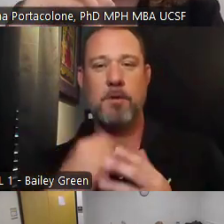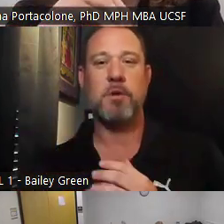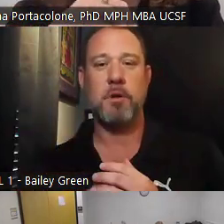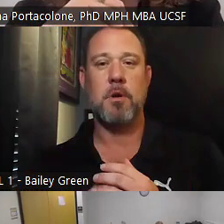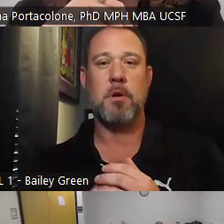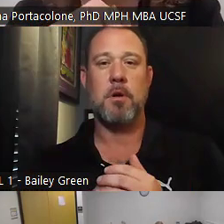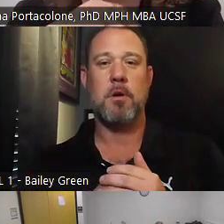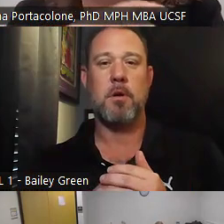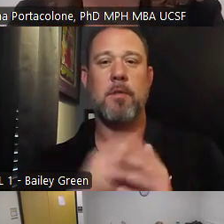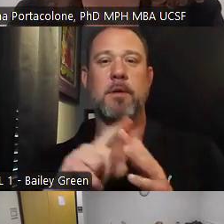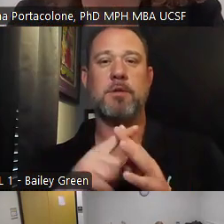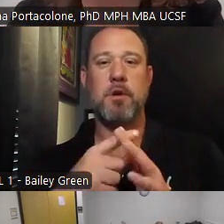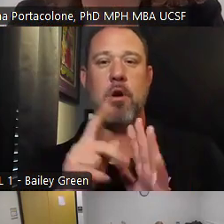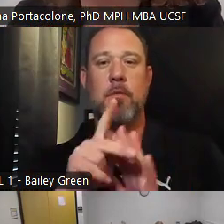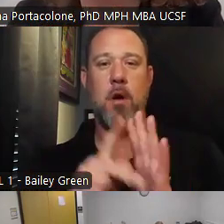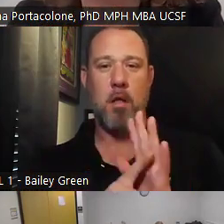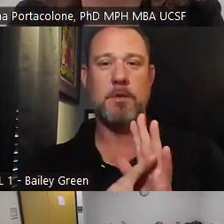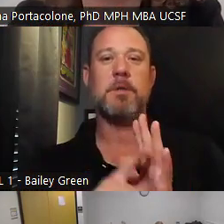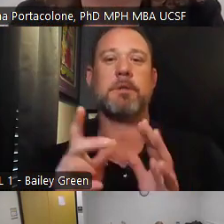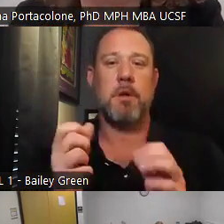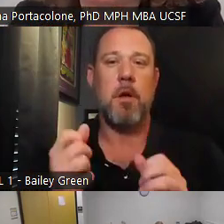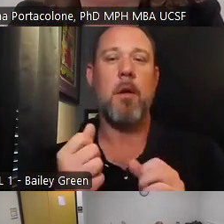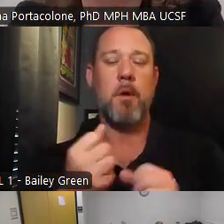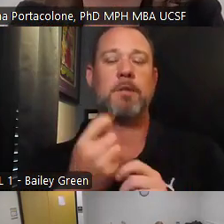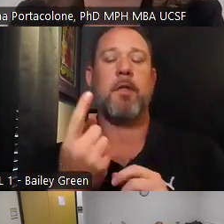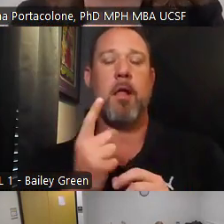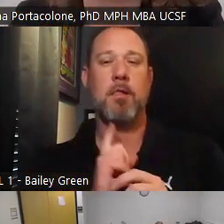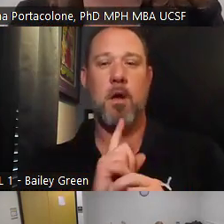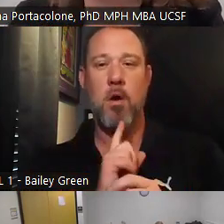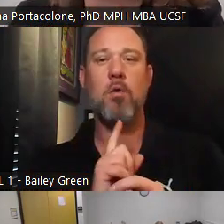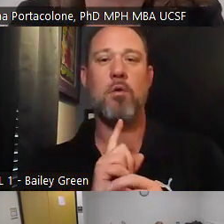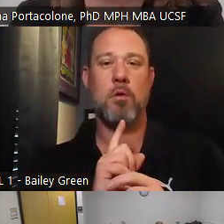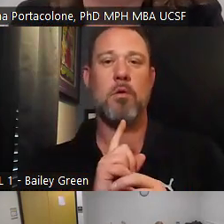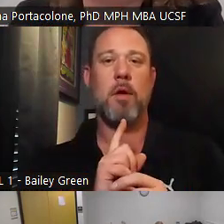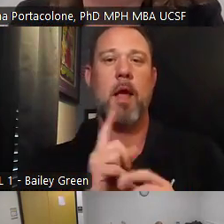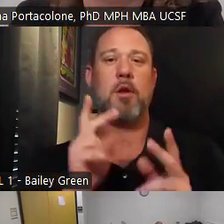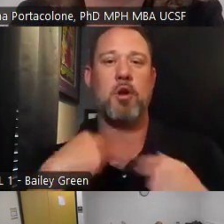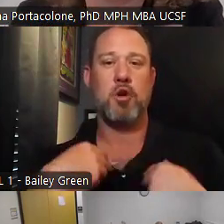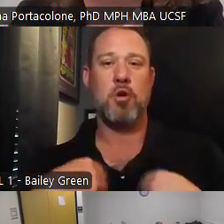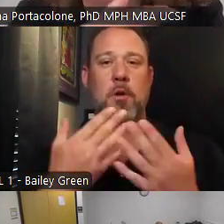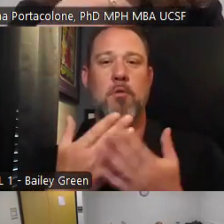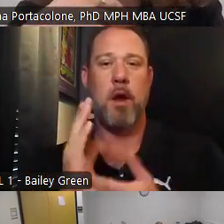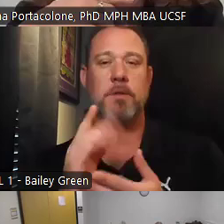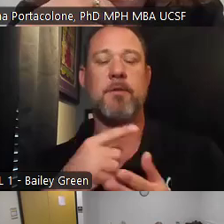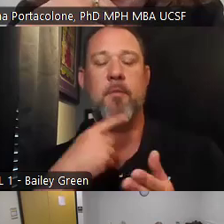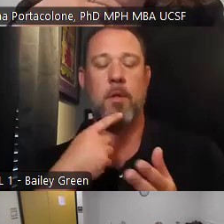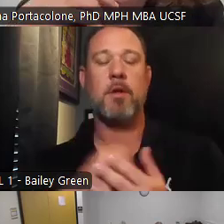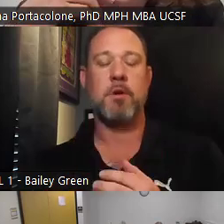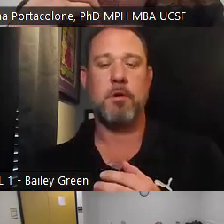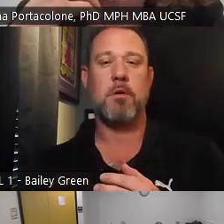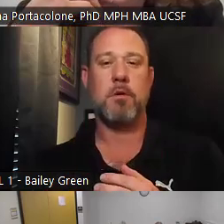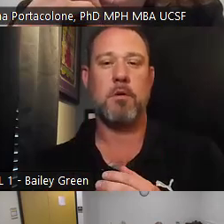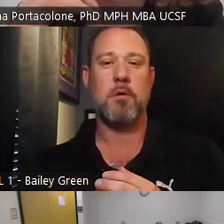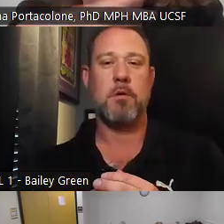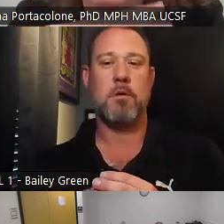they started policies embracing the living alone of the population and the human rights of the population. And there will